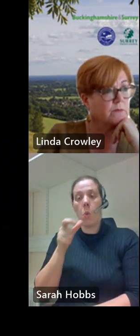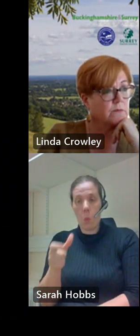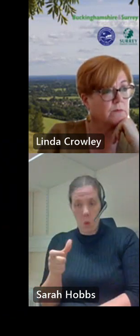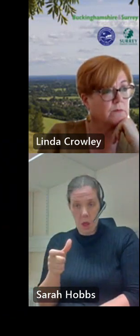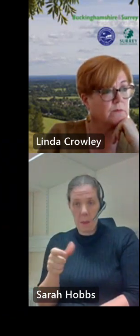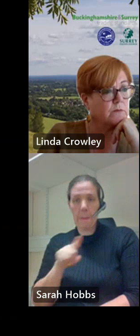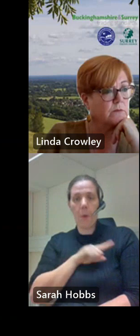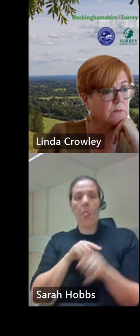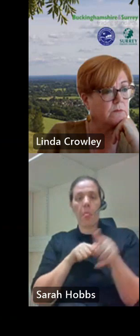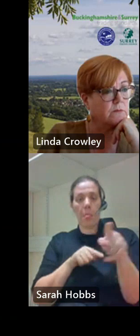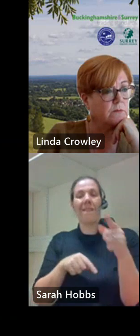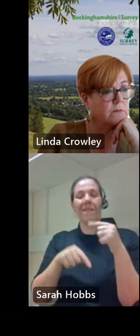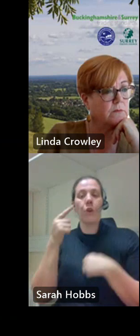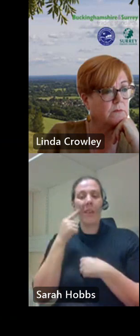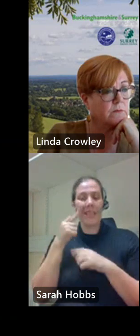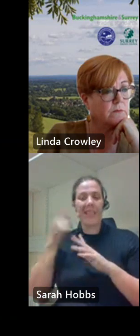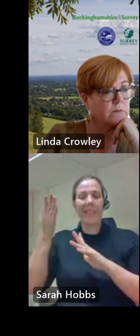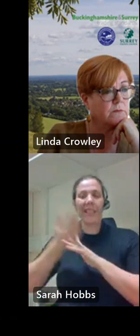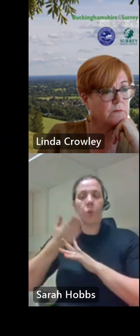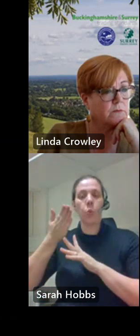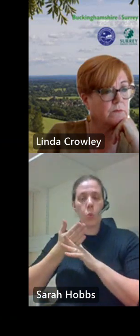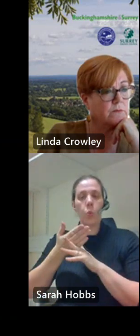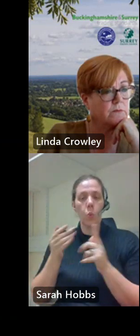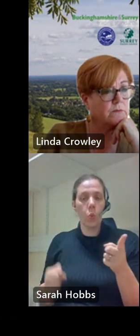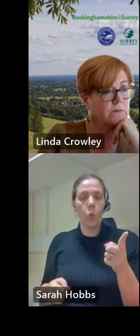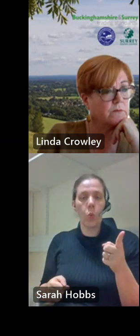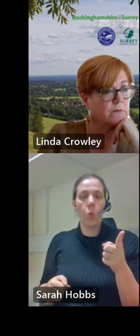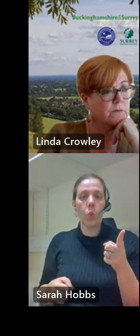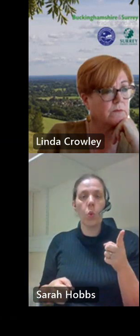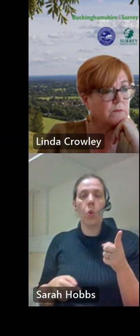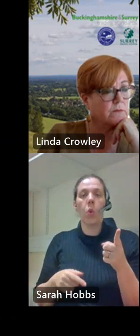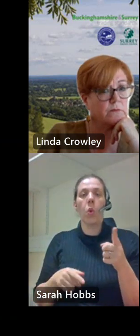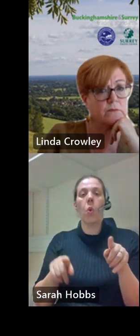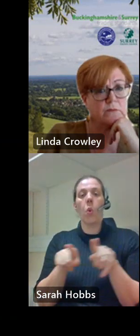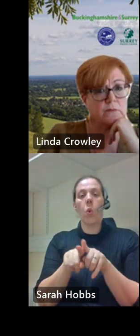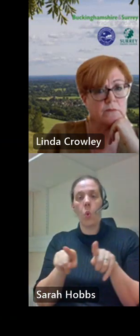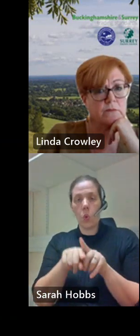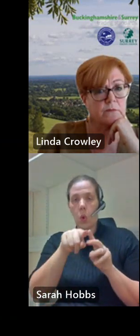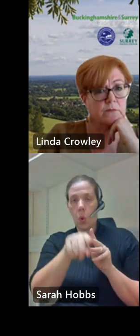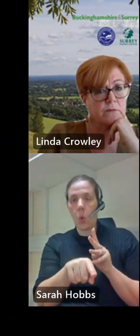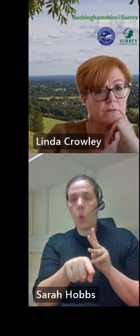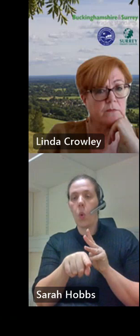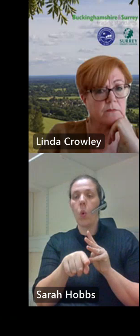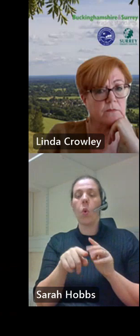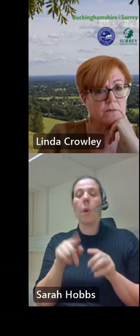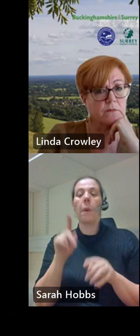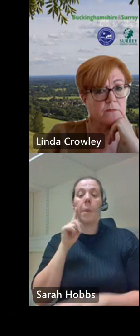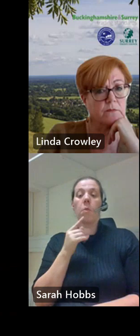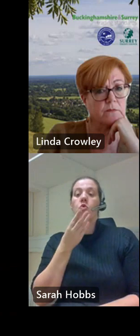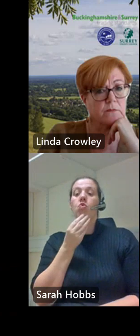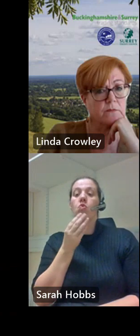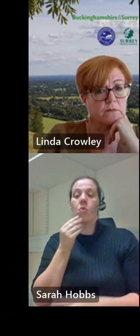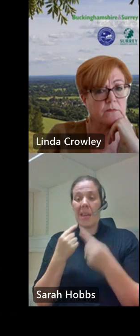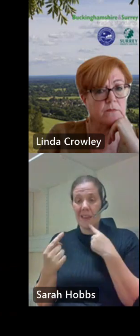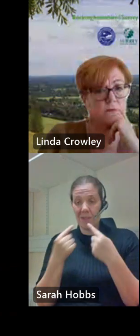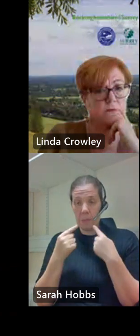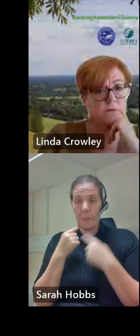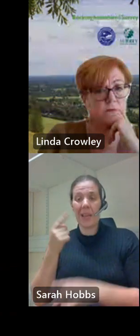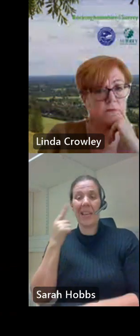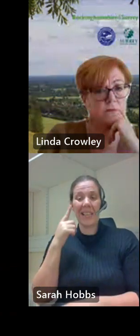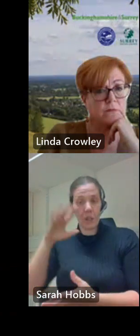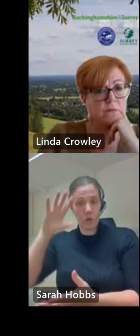are vulnerable. And the other issue about passwords is that, unfortunately, people use information that's very easy to